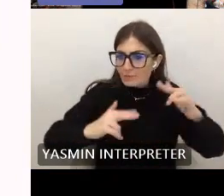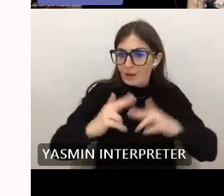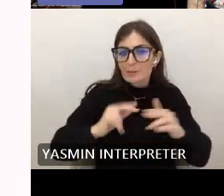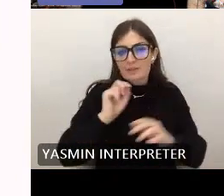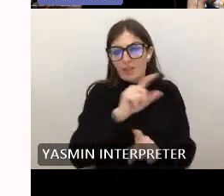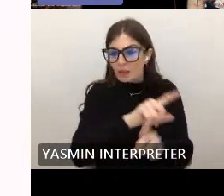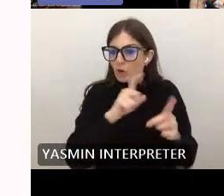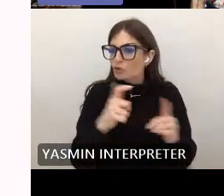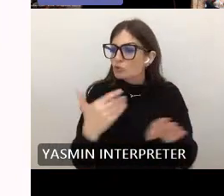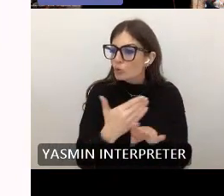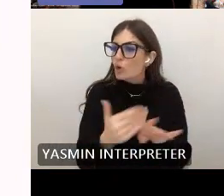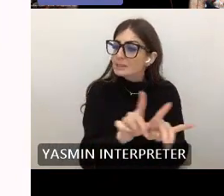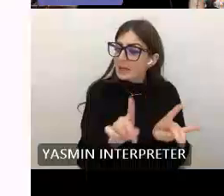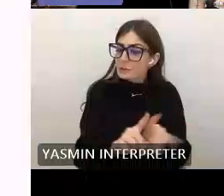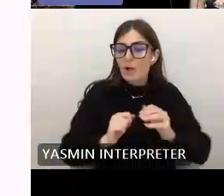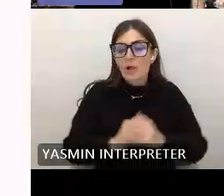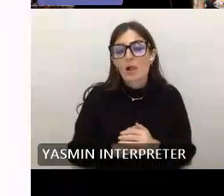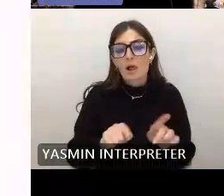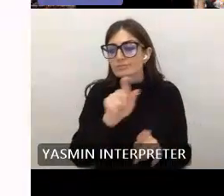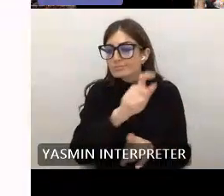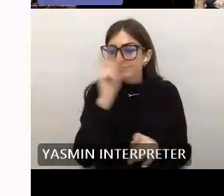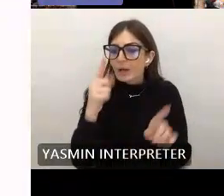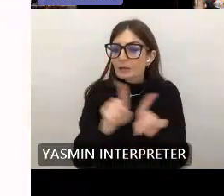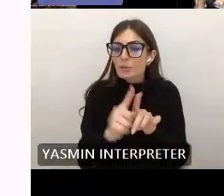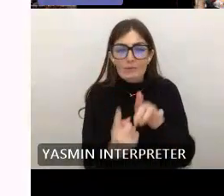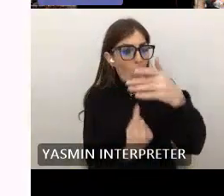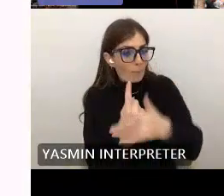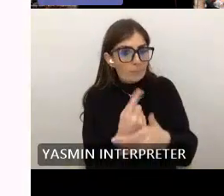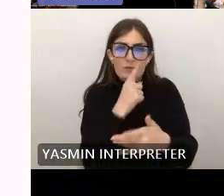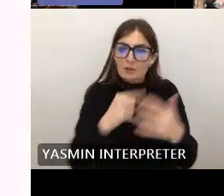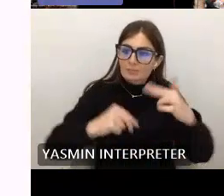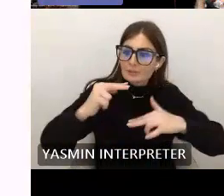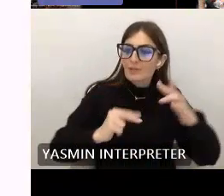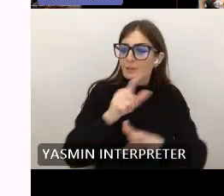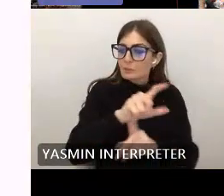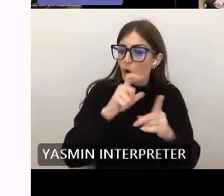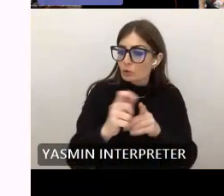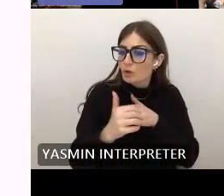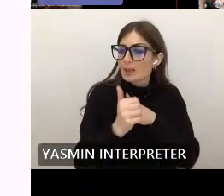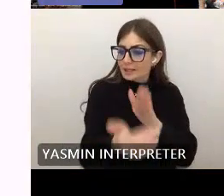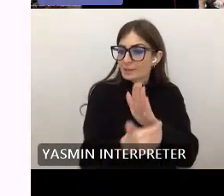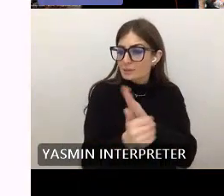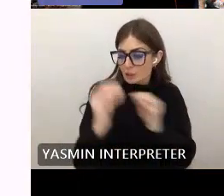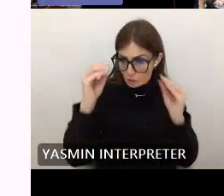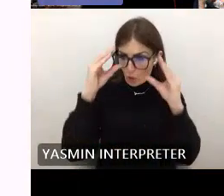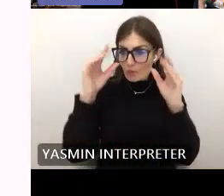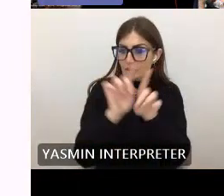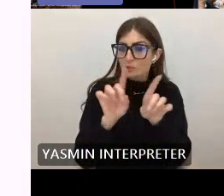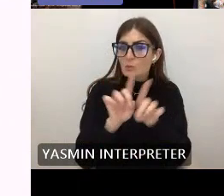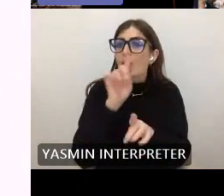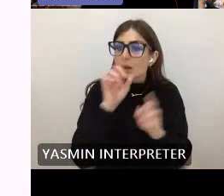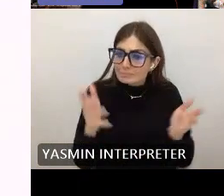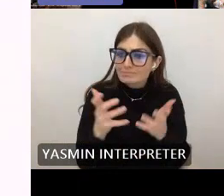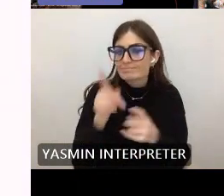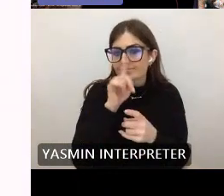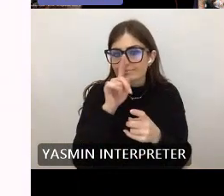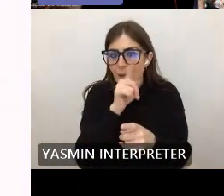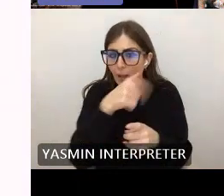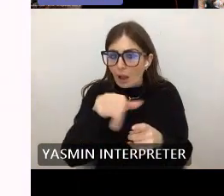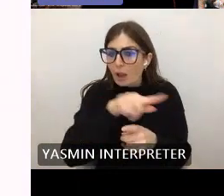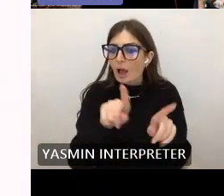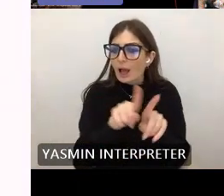workers. It's also aimed to support opportunities that develop cultural leadership skills and knowledge, and it encourages the